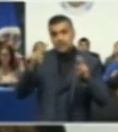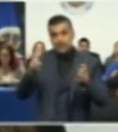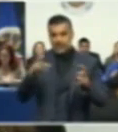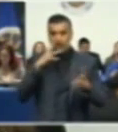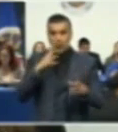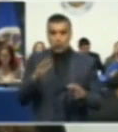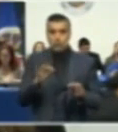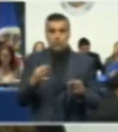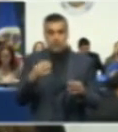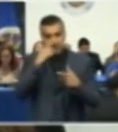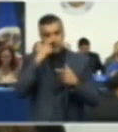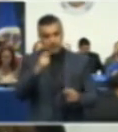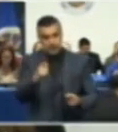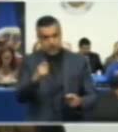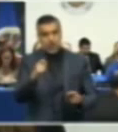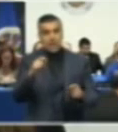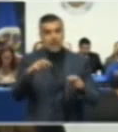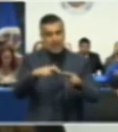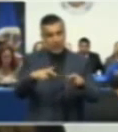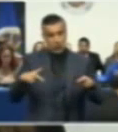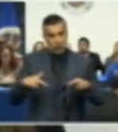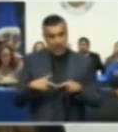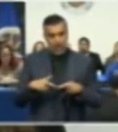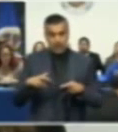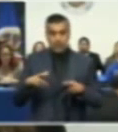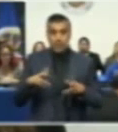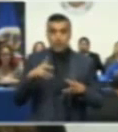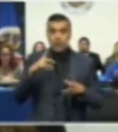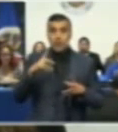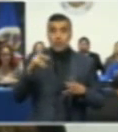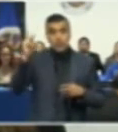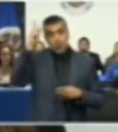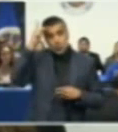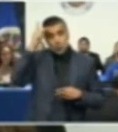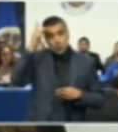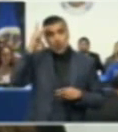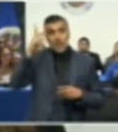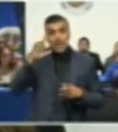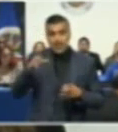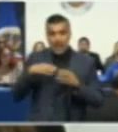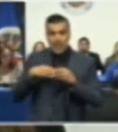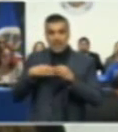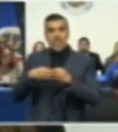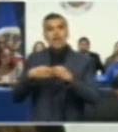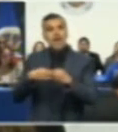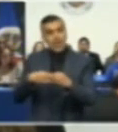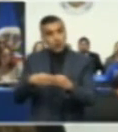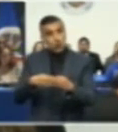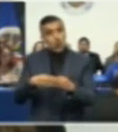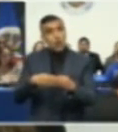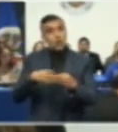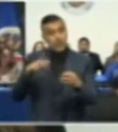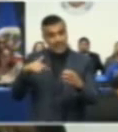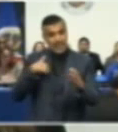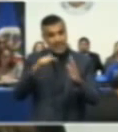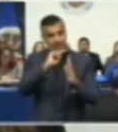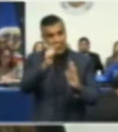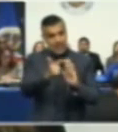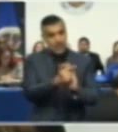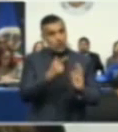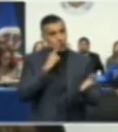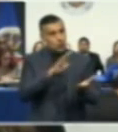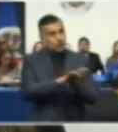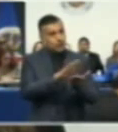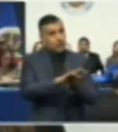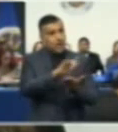universal interest, regional. In some ways, Peru is leading the way by having the law, so we commend Peru